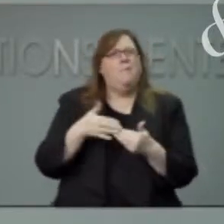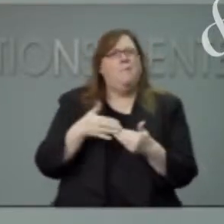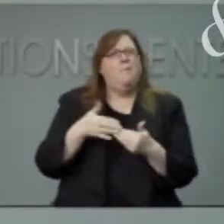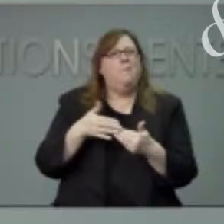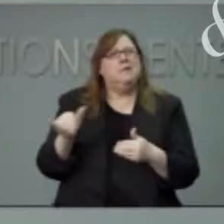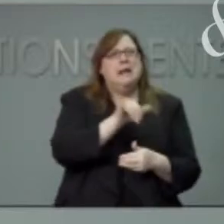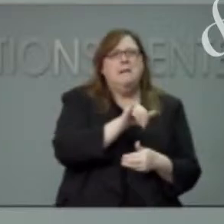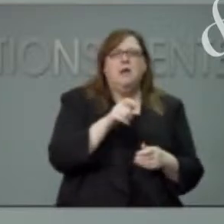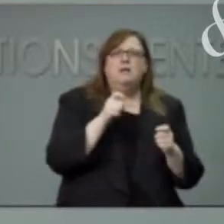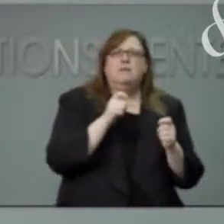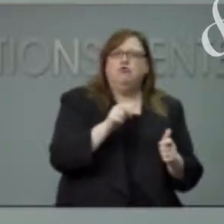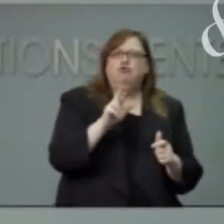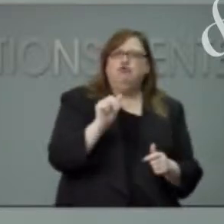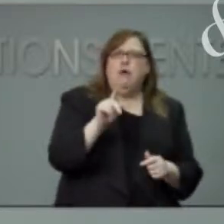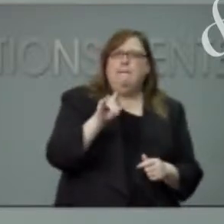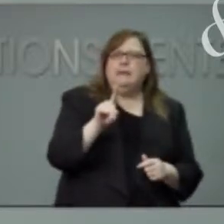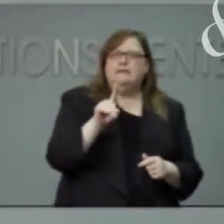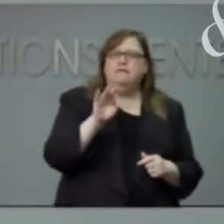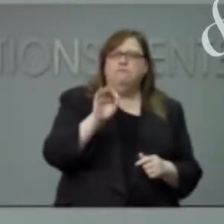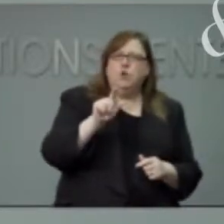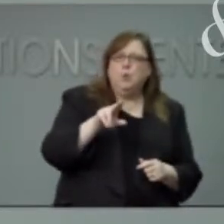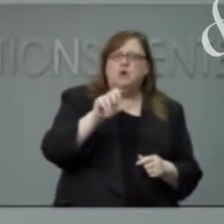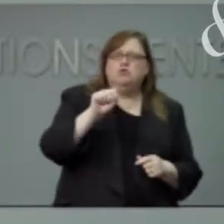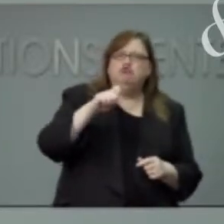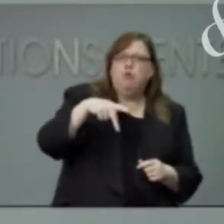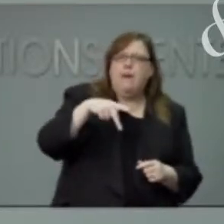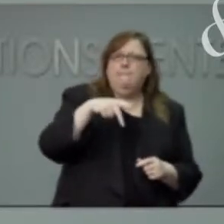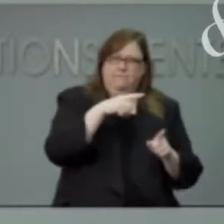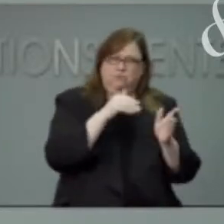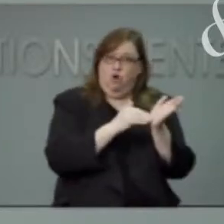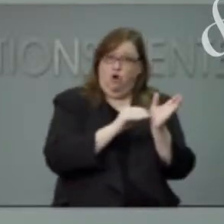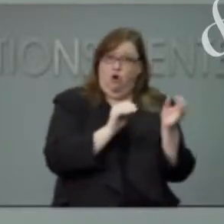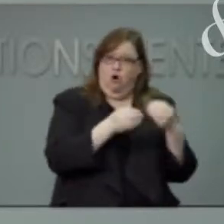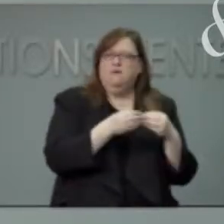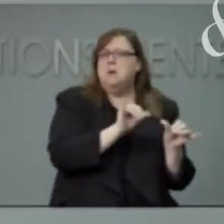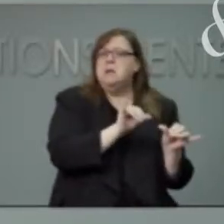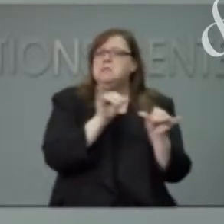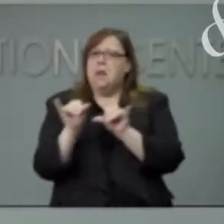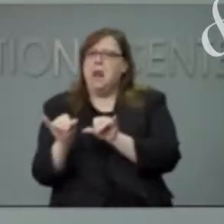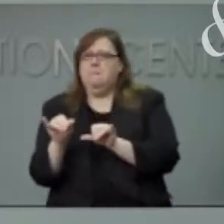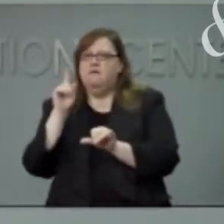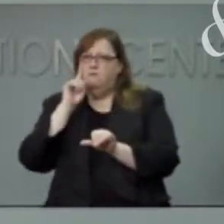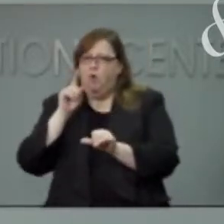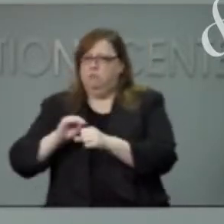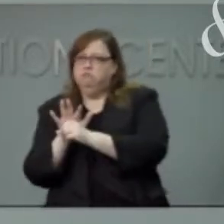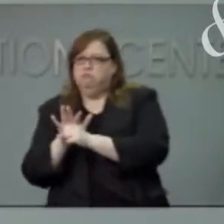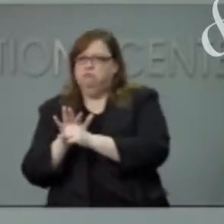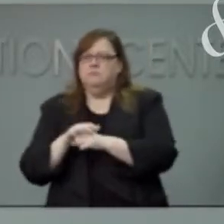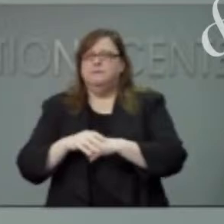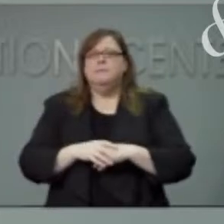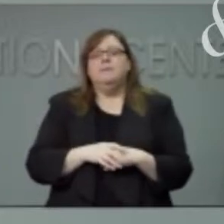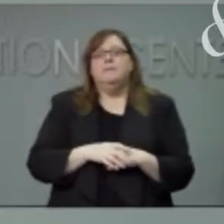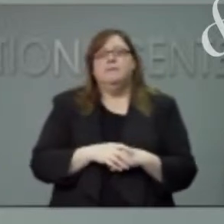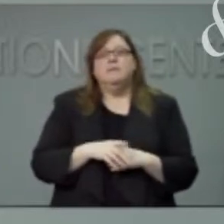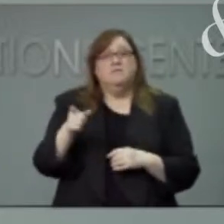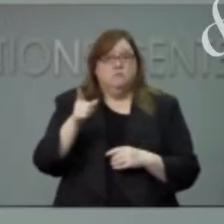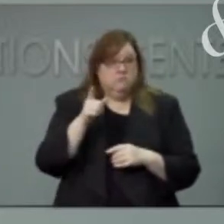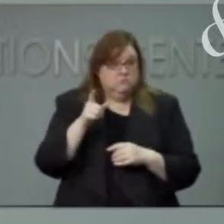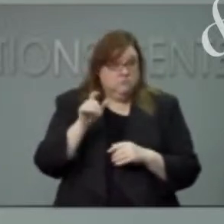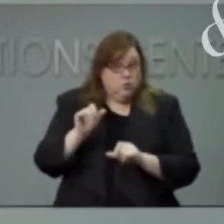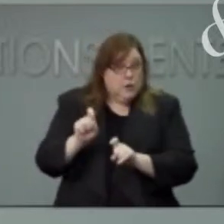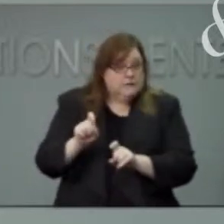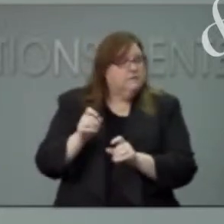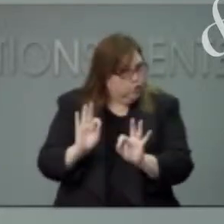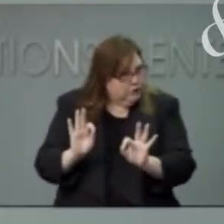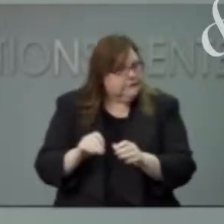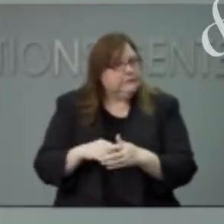or a doctor's office. These tests will be free to the patient and will be deployed by the local health departments to outbreaks in